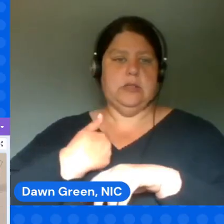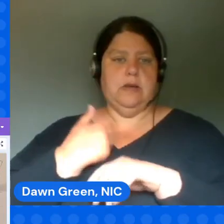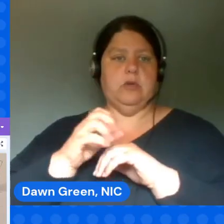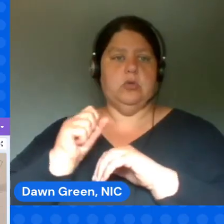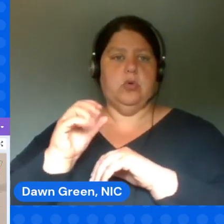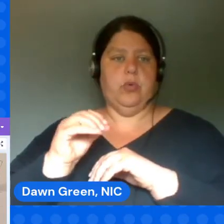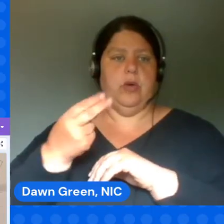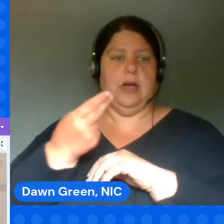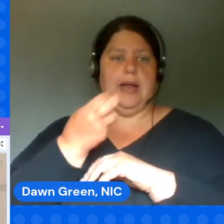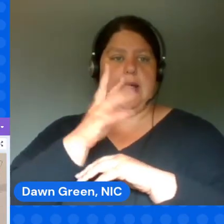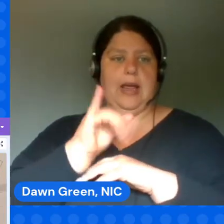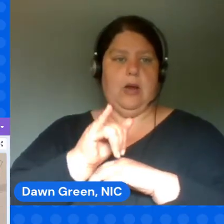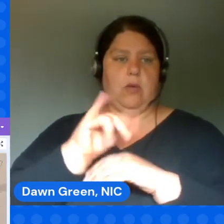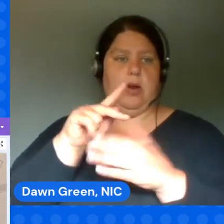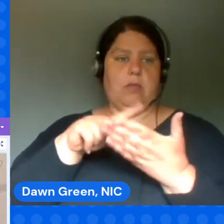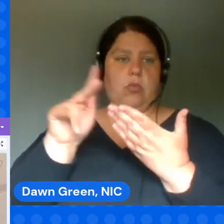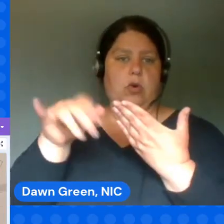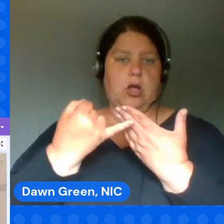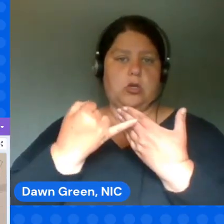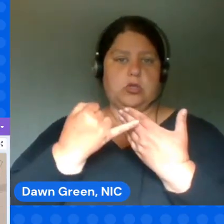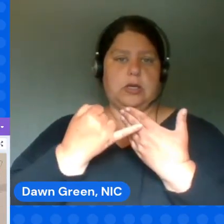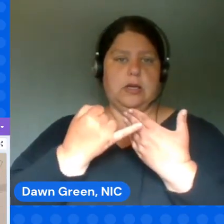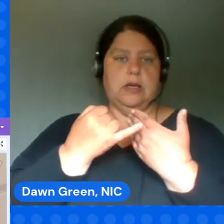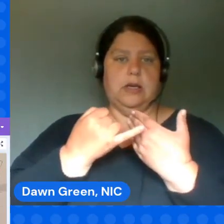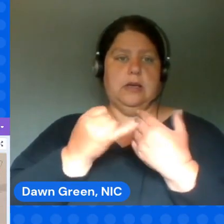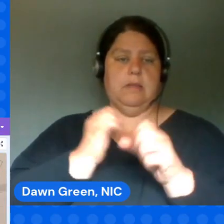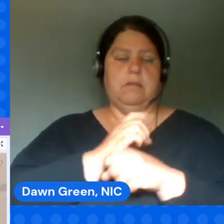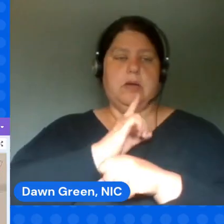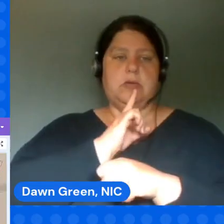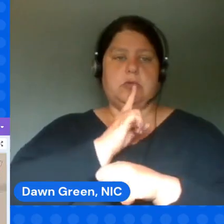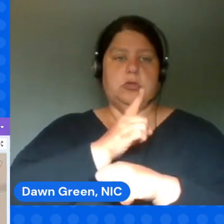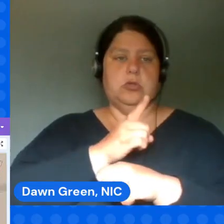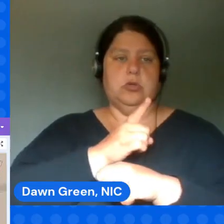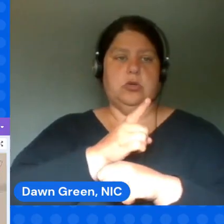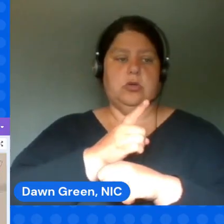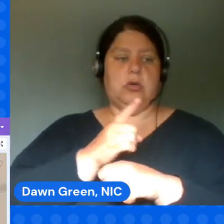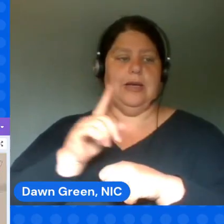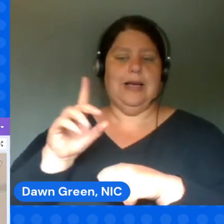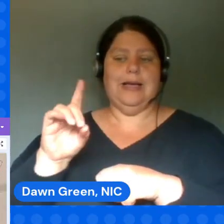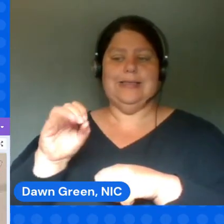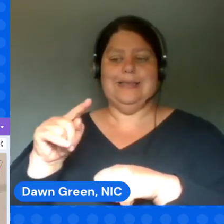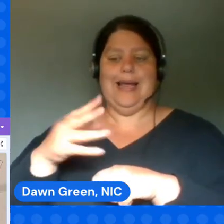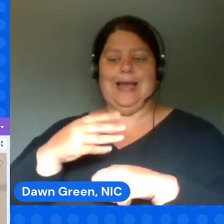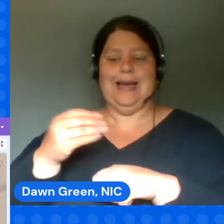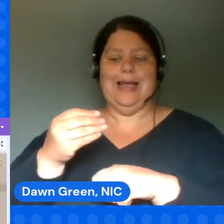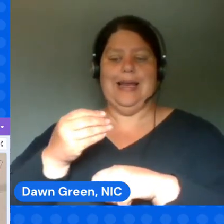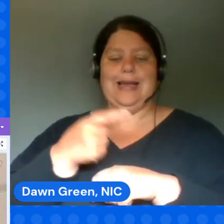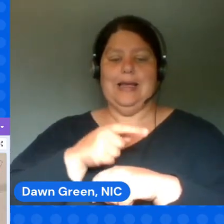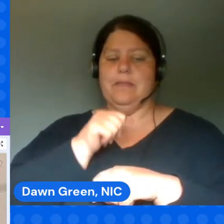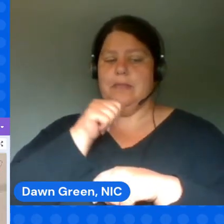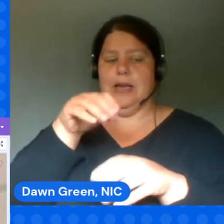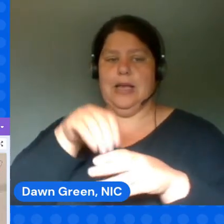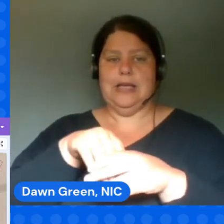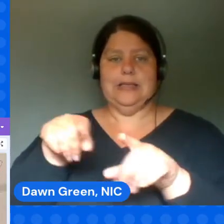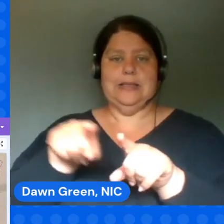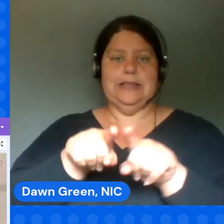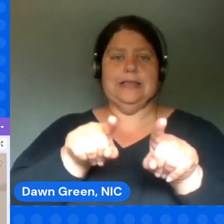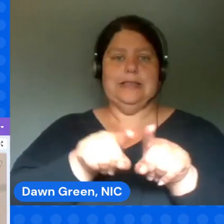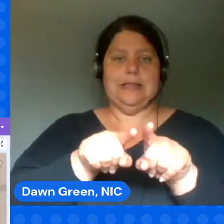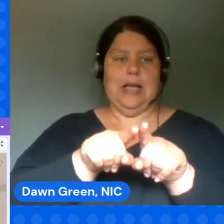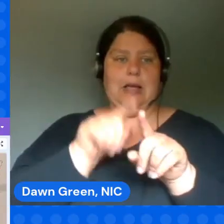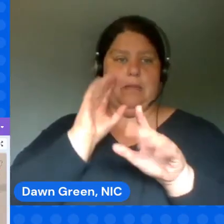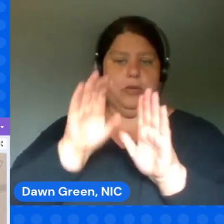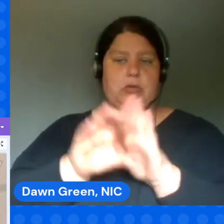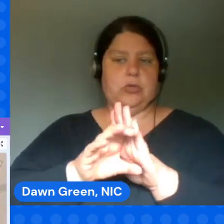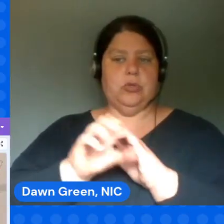Harry's project ensures that Dot and him are not in the same scenes. Um, and